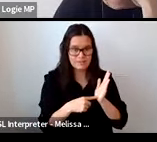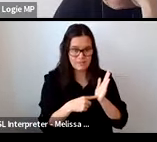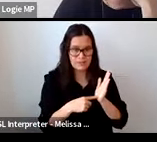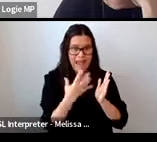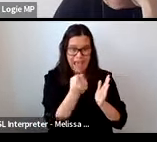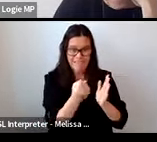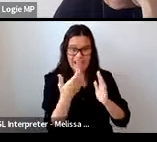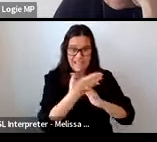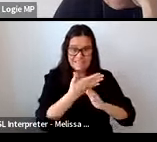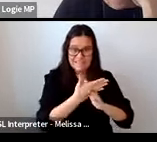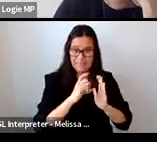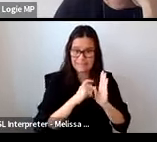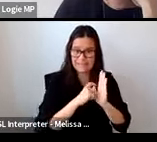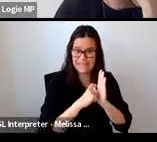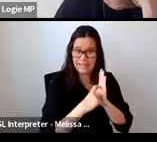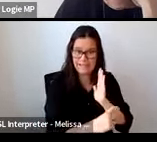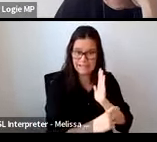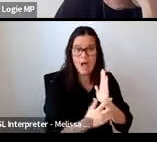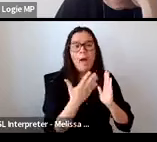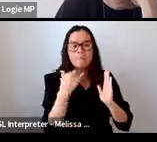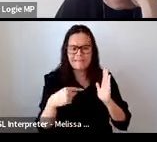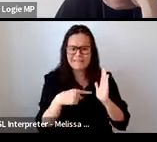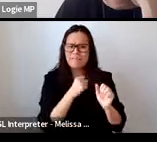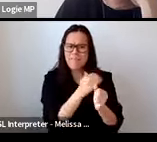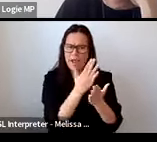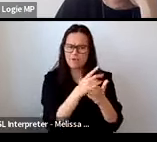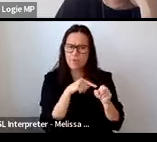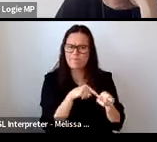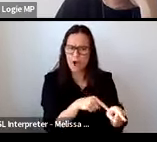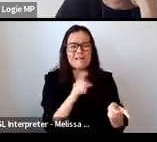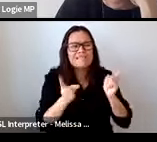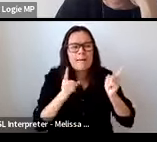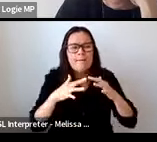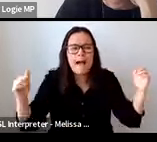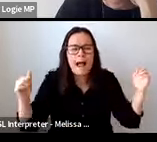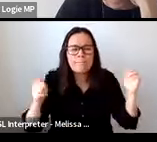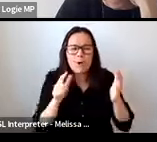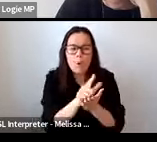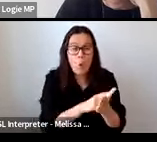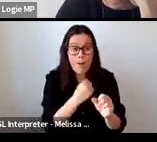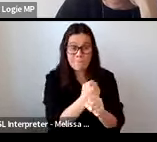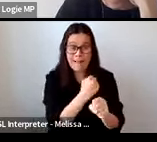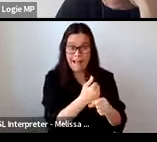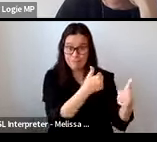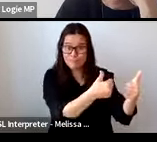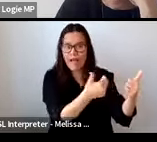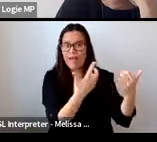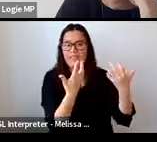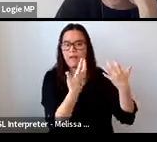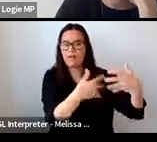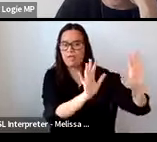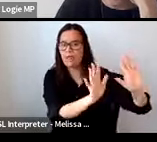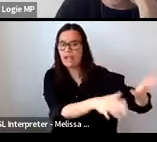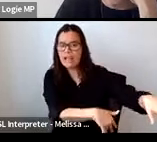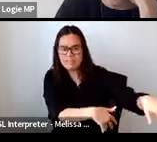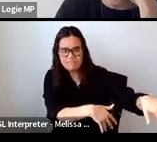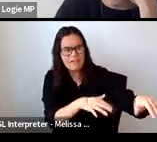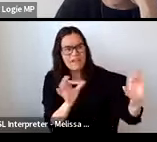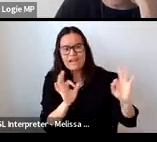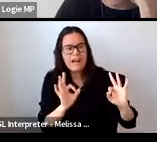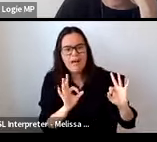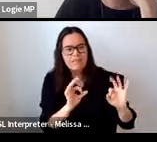classic example of how you pass laws, parliamentarians pass laws, but they don't follow them up, they don't enforce